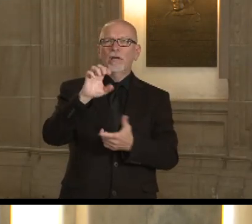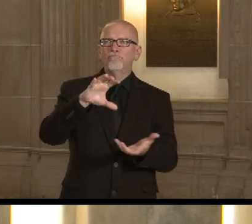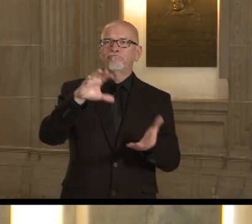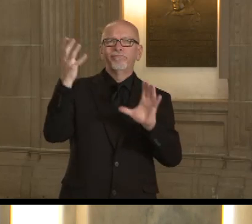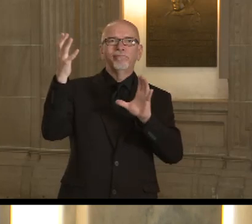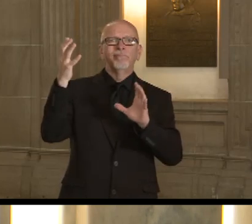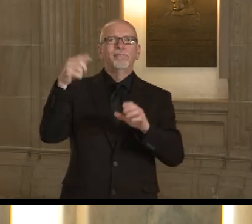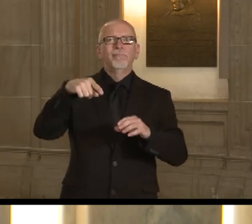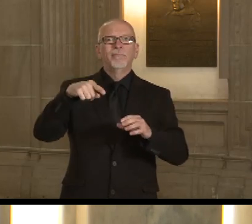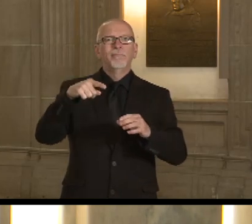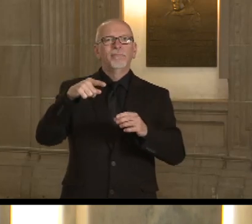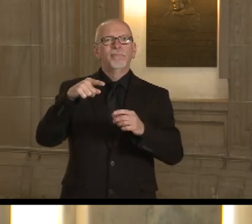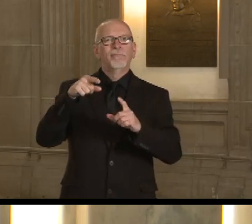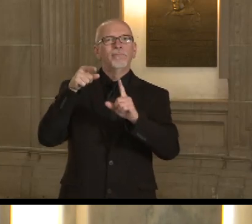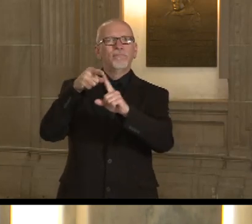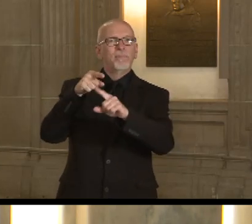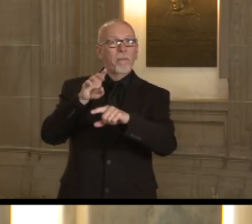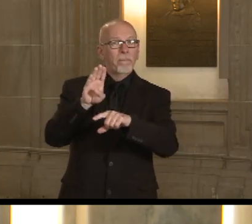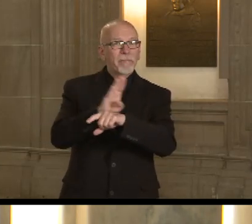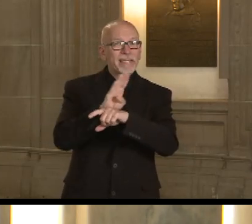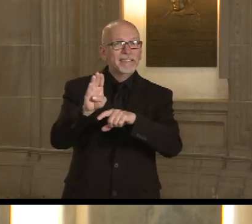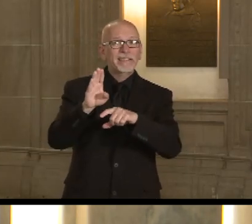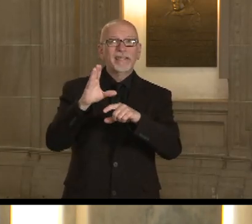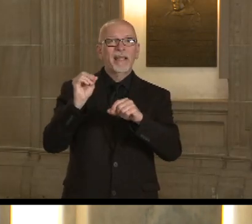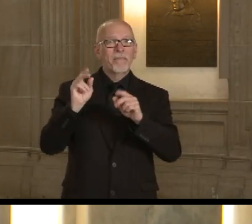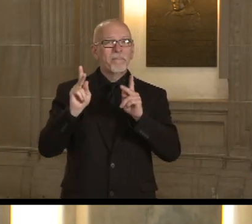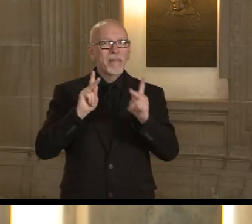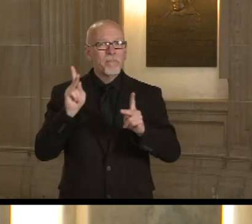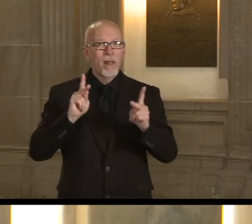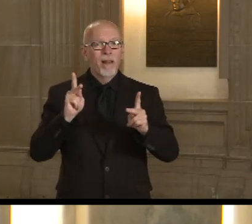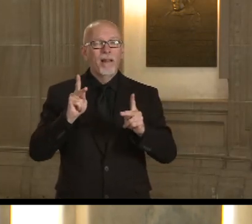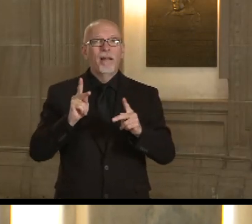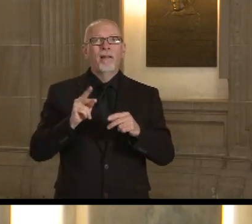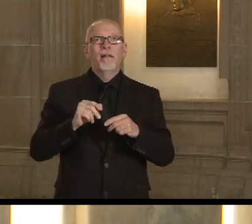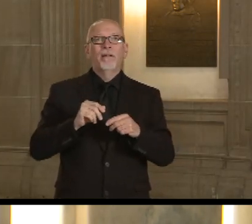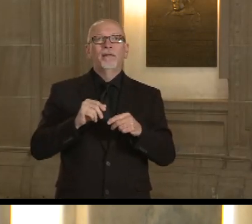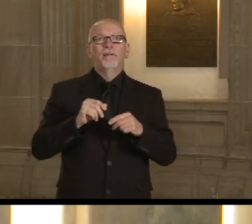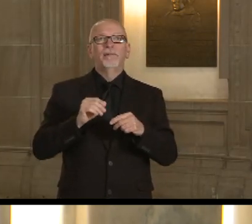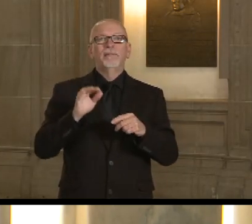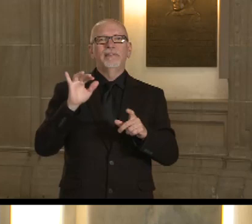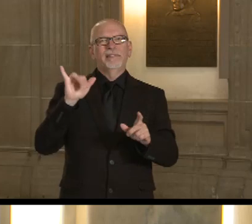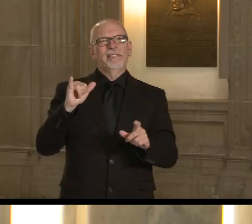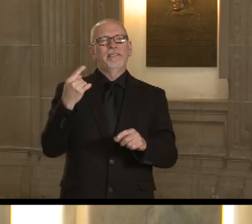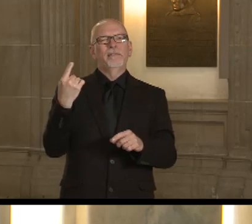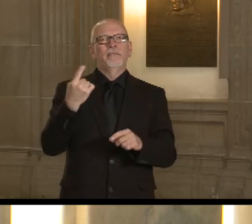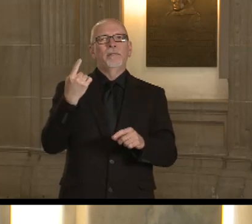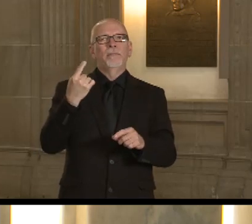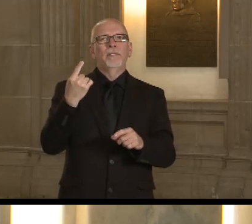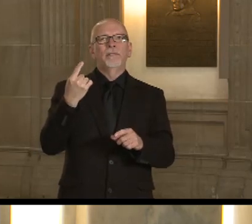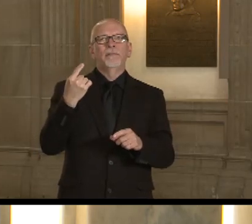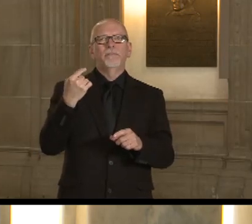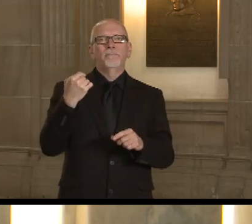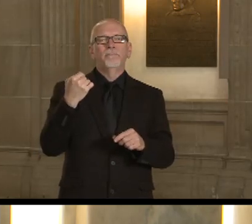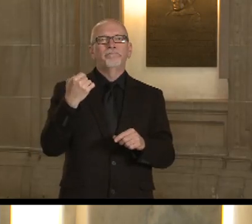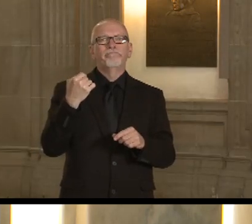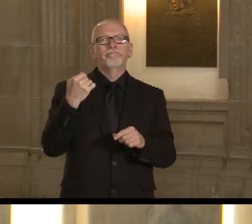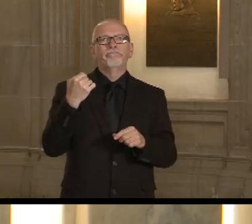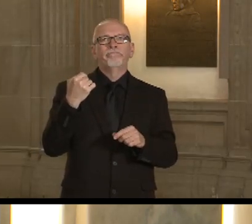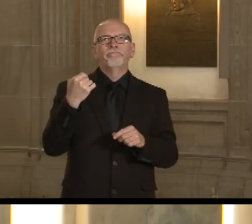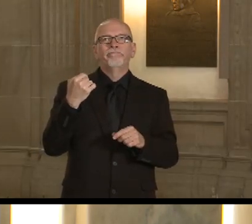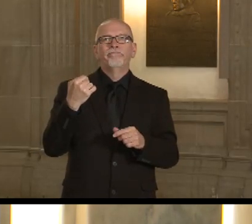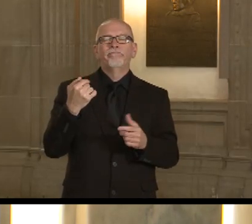toward businesses and people is something that